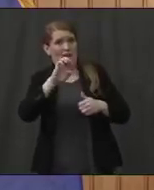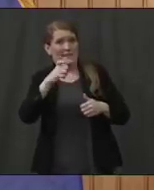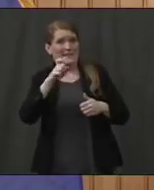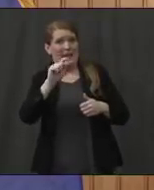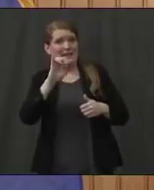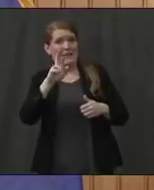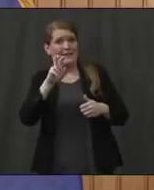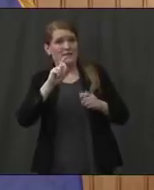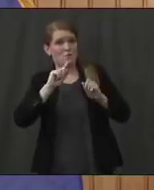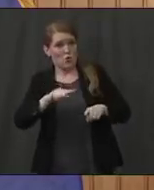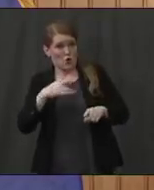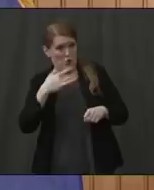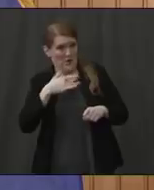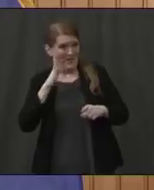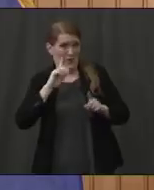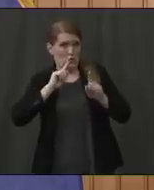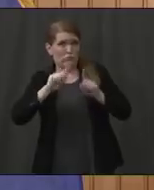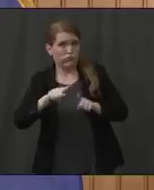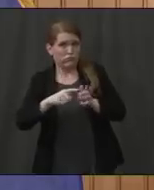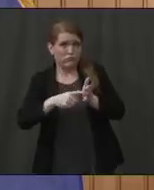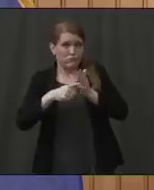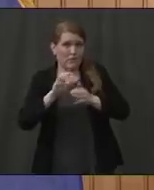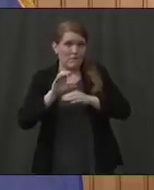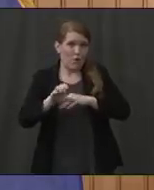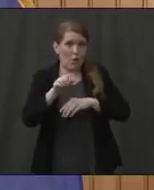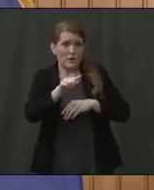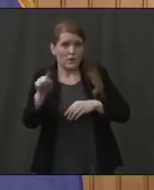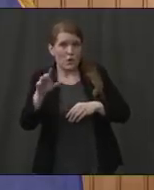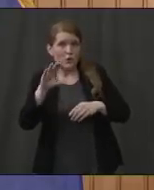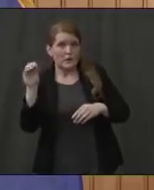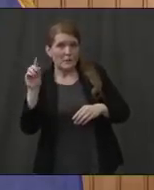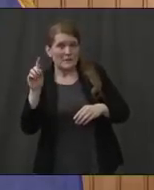governors about what they're considering there, and some governors have gone ahead.